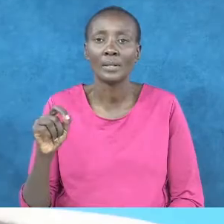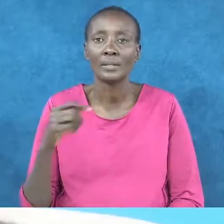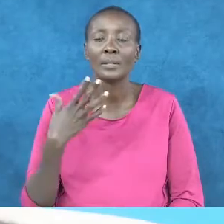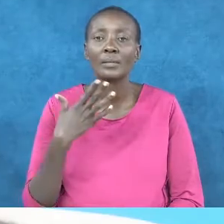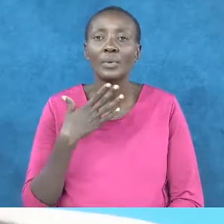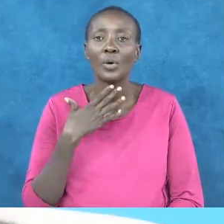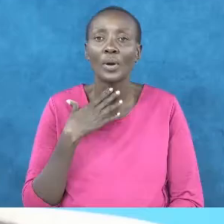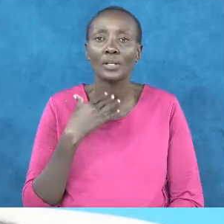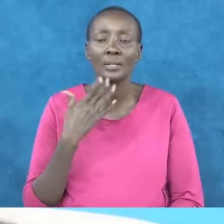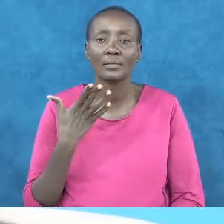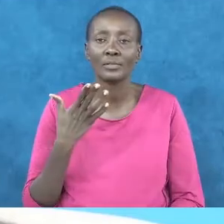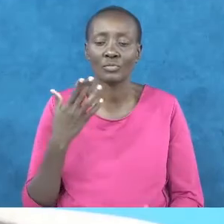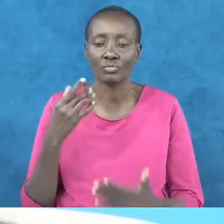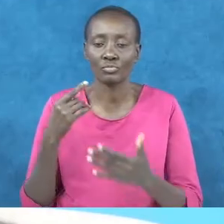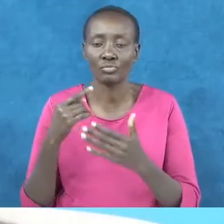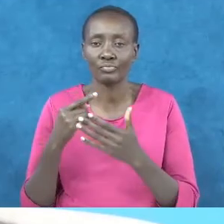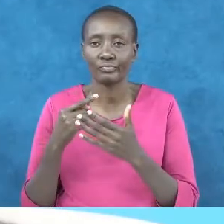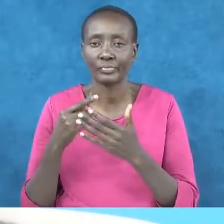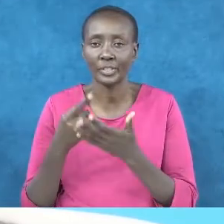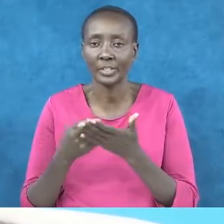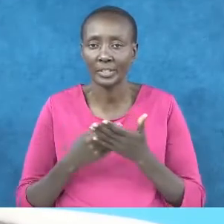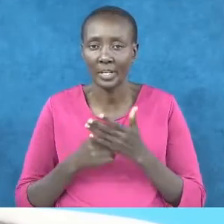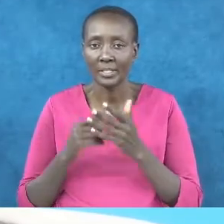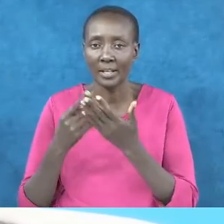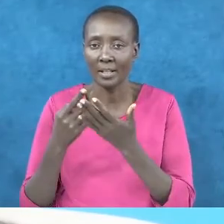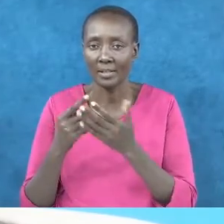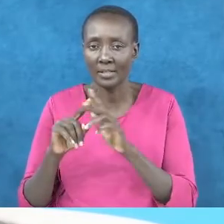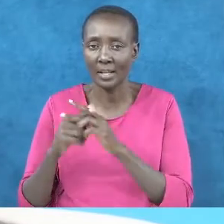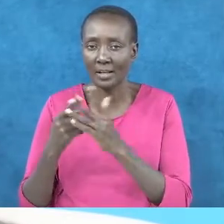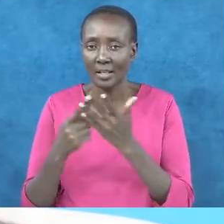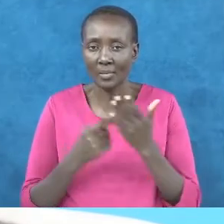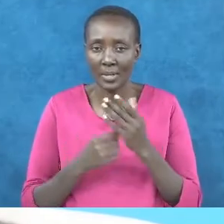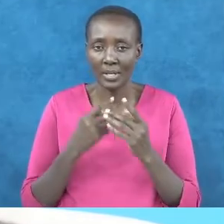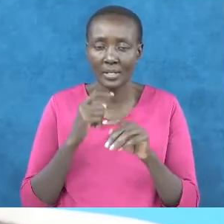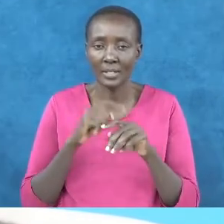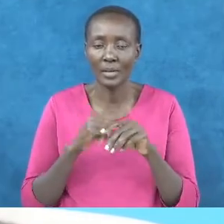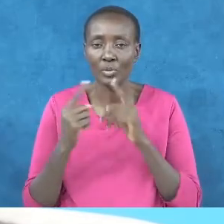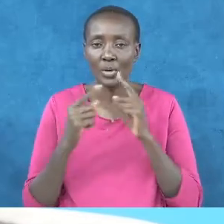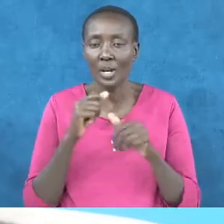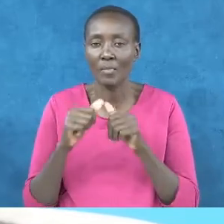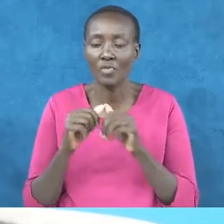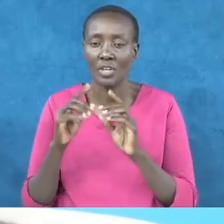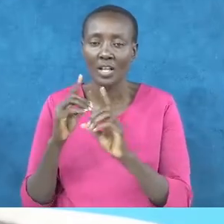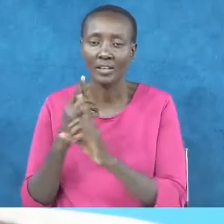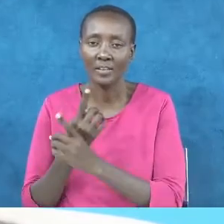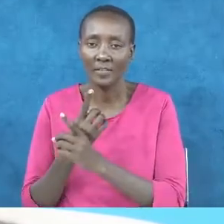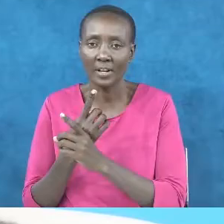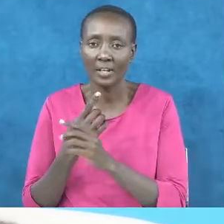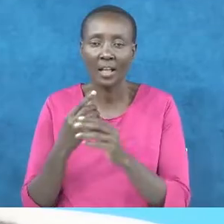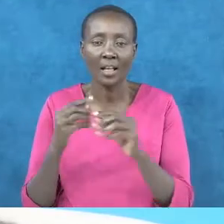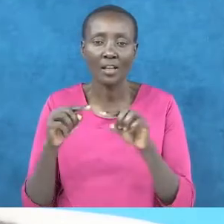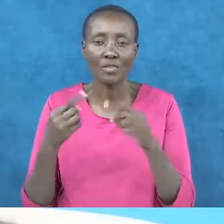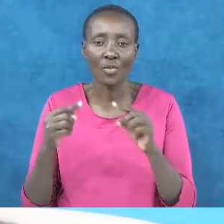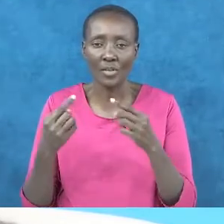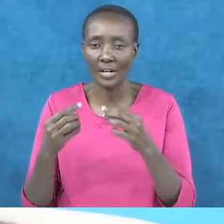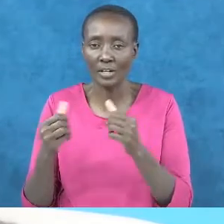into our conversation. So when we talk about the alternative dispute resolution, it's obviously an alternative, but